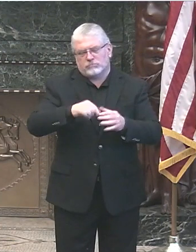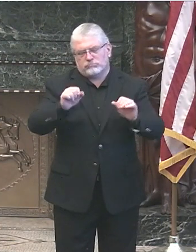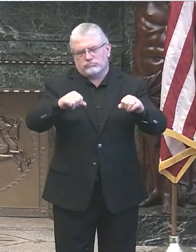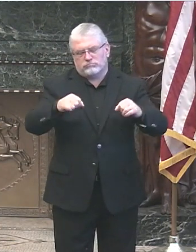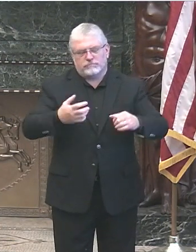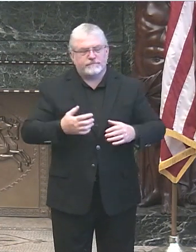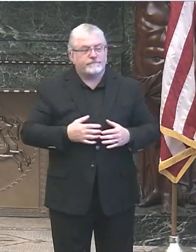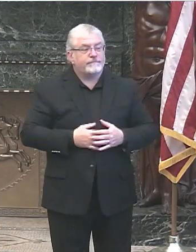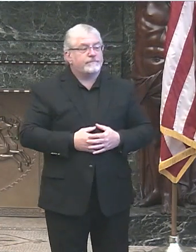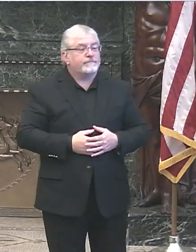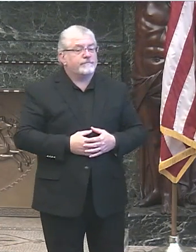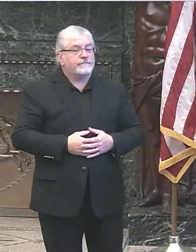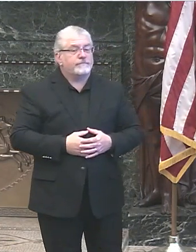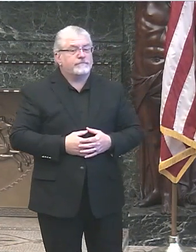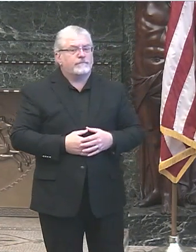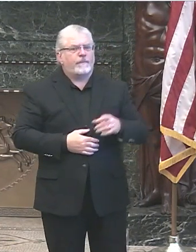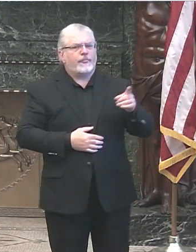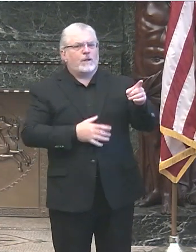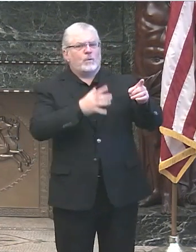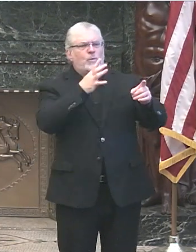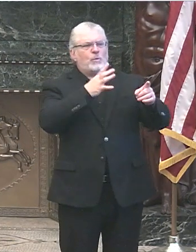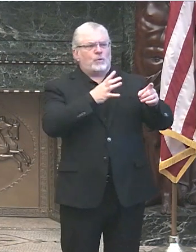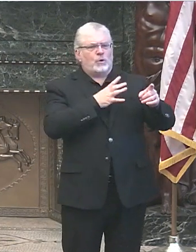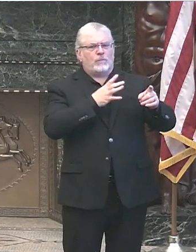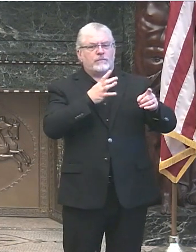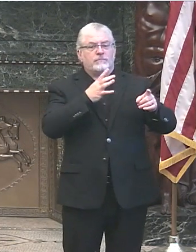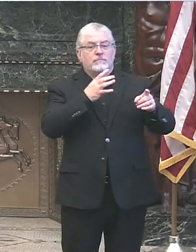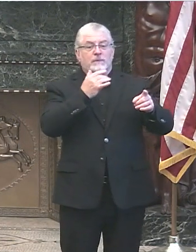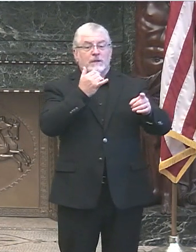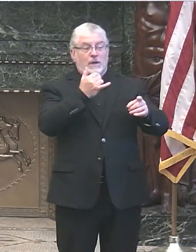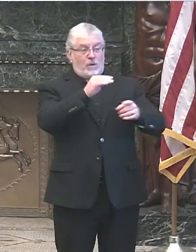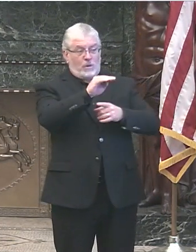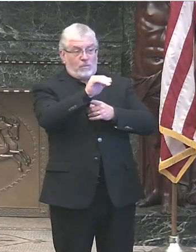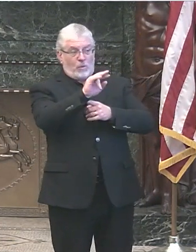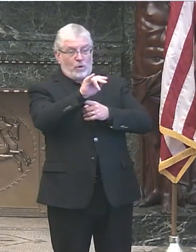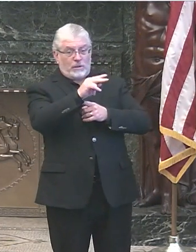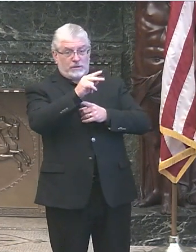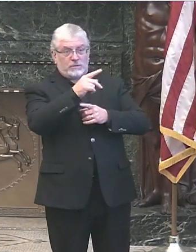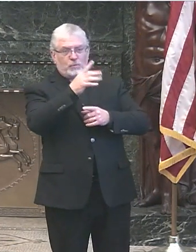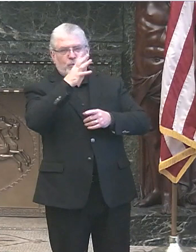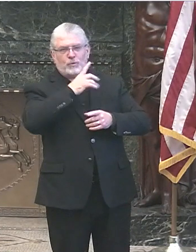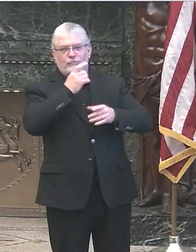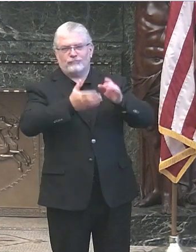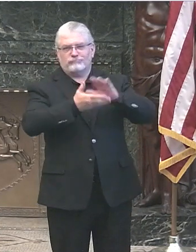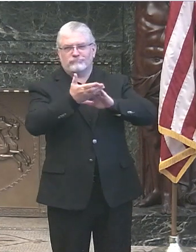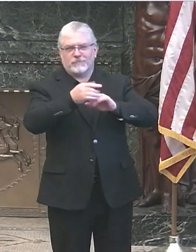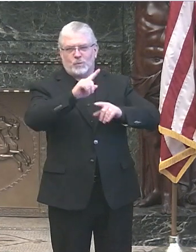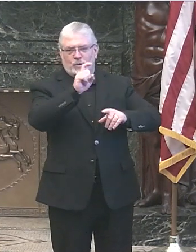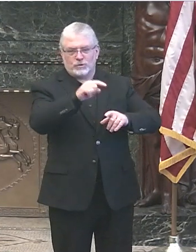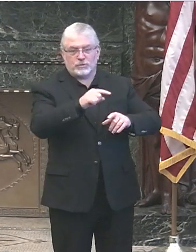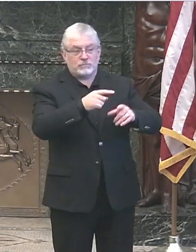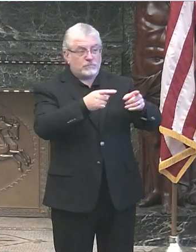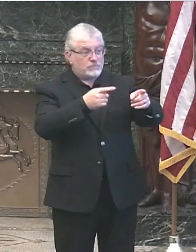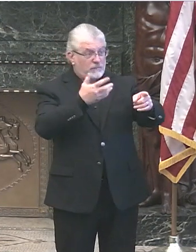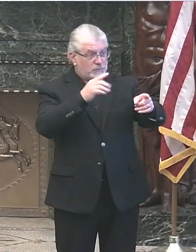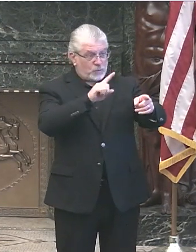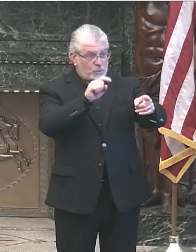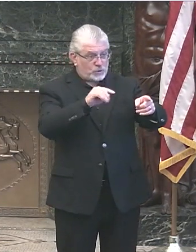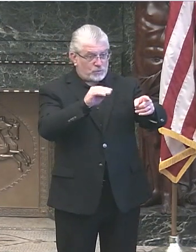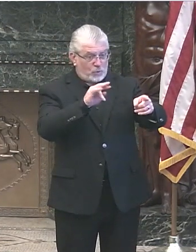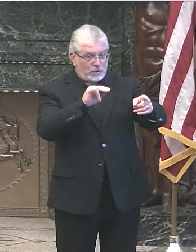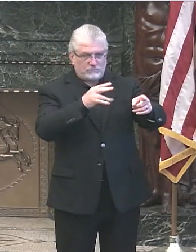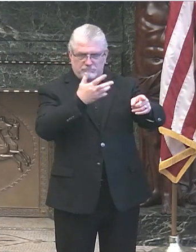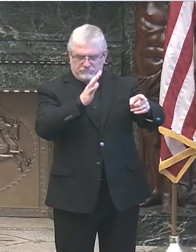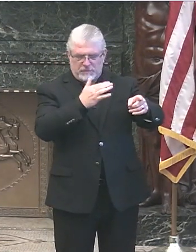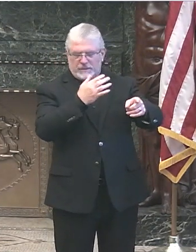Okay. Martin, I think that's it. Did you have anything else? Nope, that was it. Thank you. Okay, thank